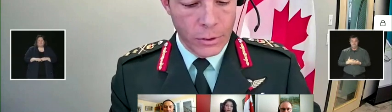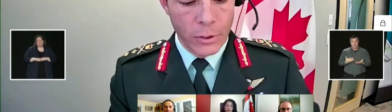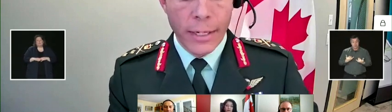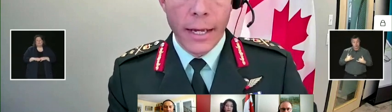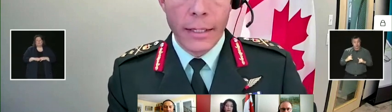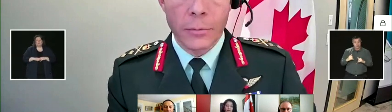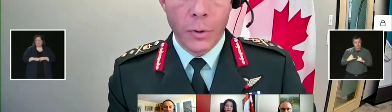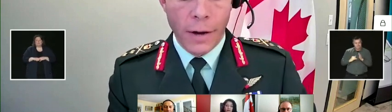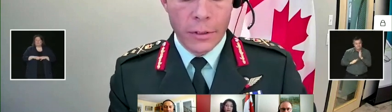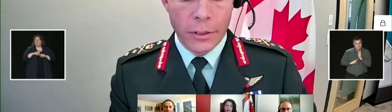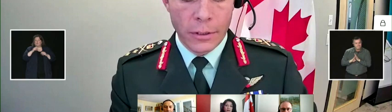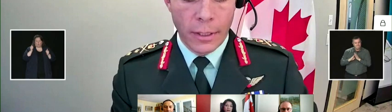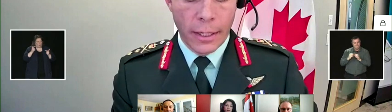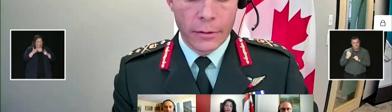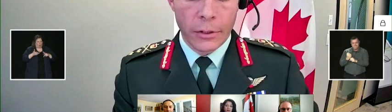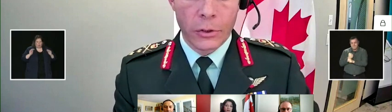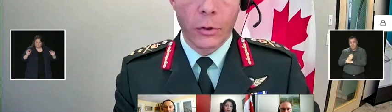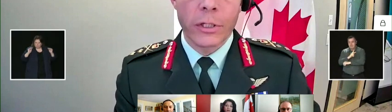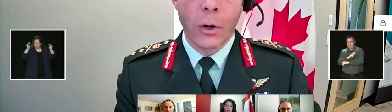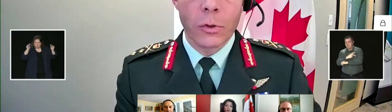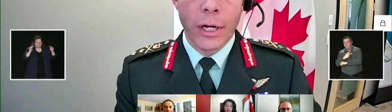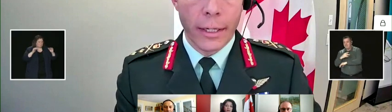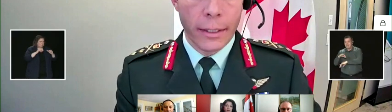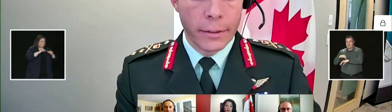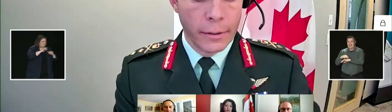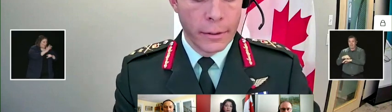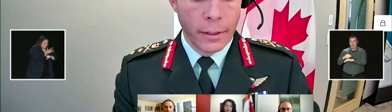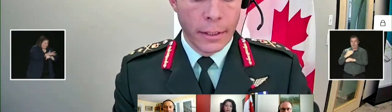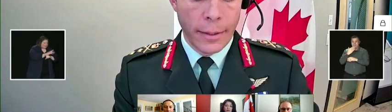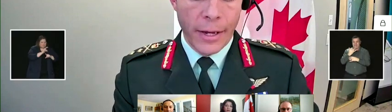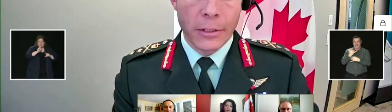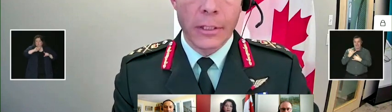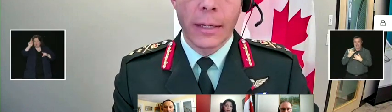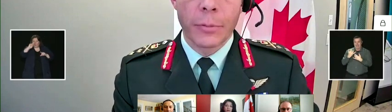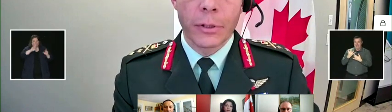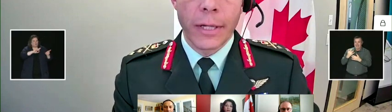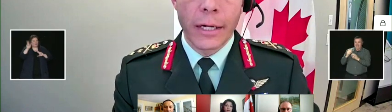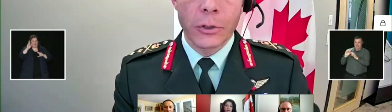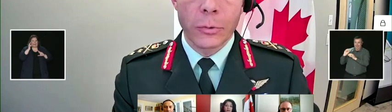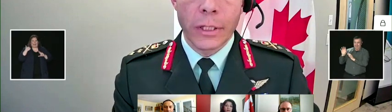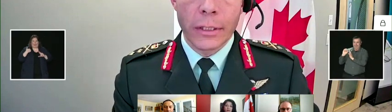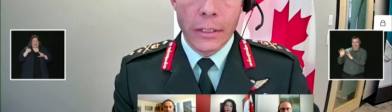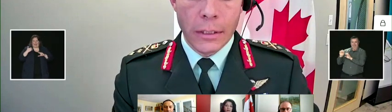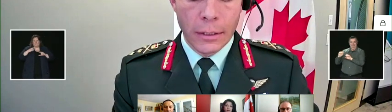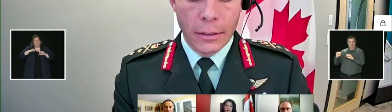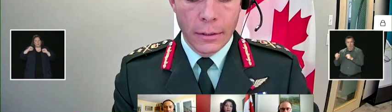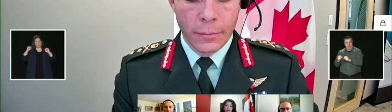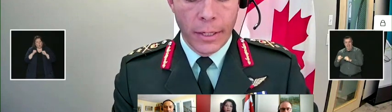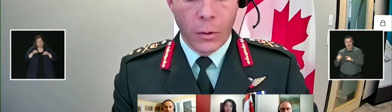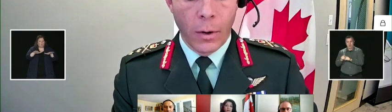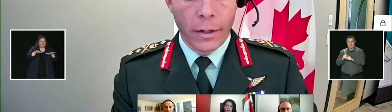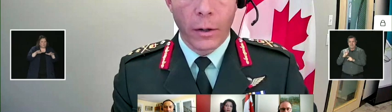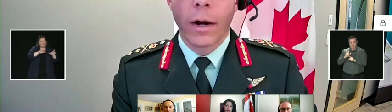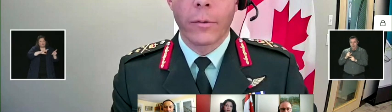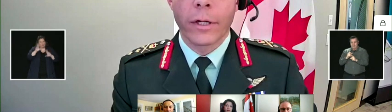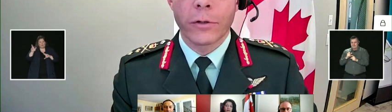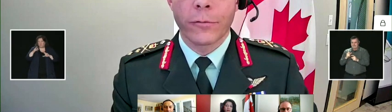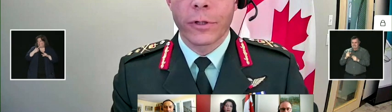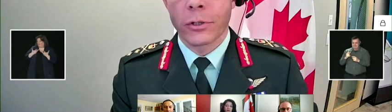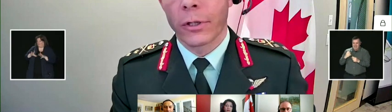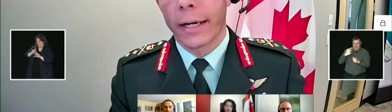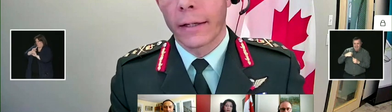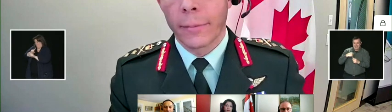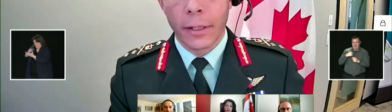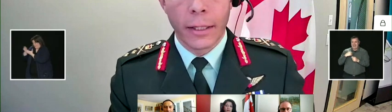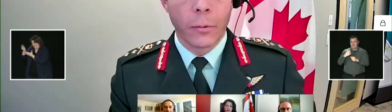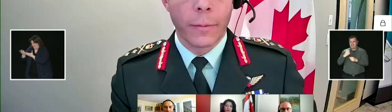We continue to enhance province and territories' cold chain capacity and build national resiliency by acquiring a wide range of